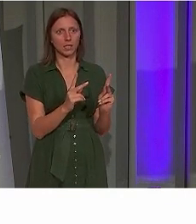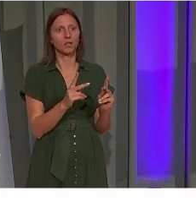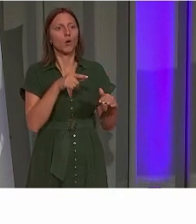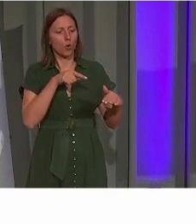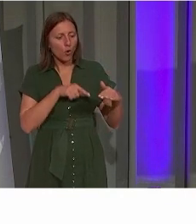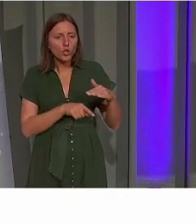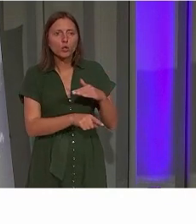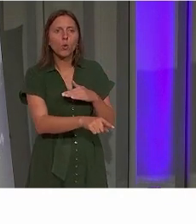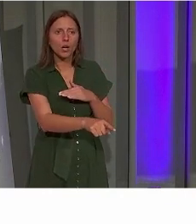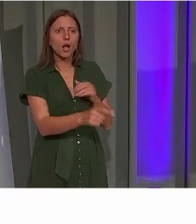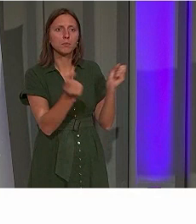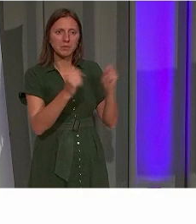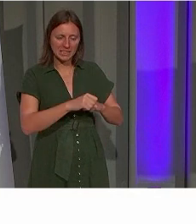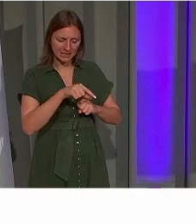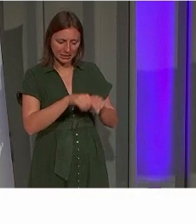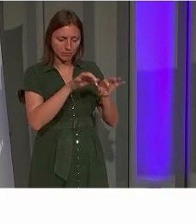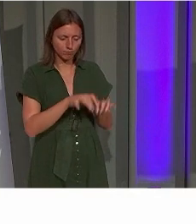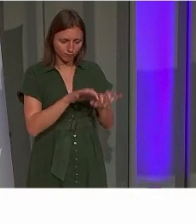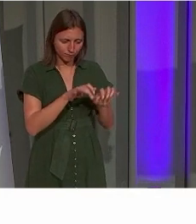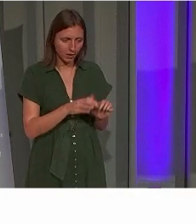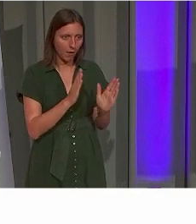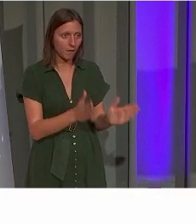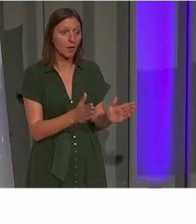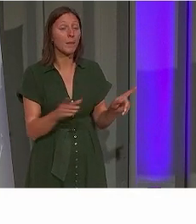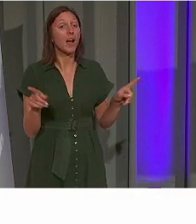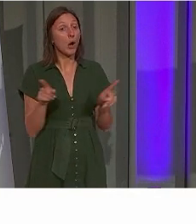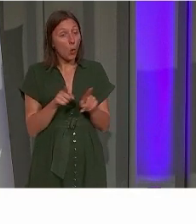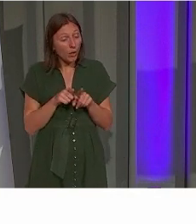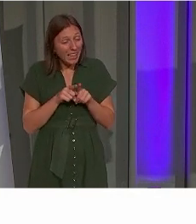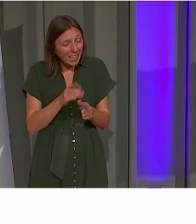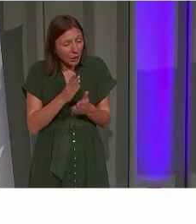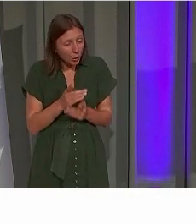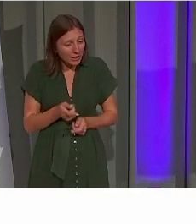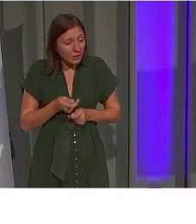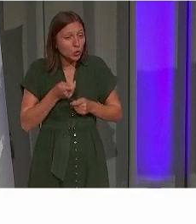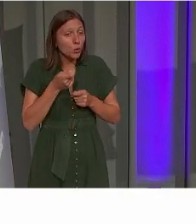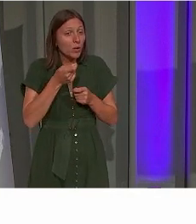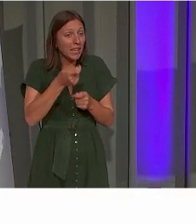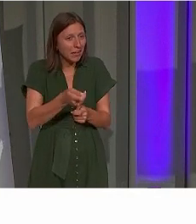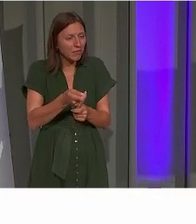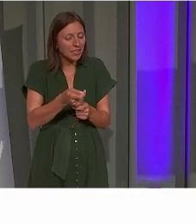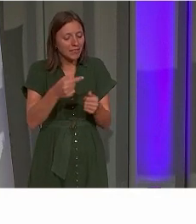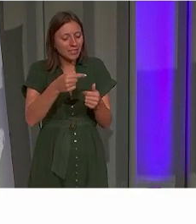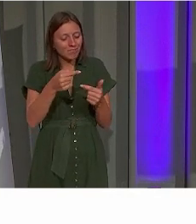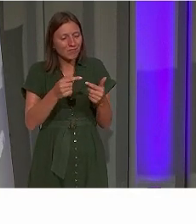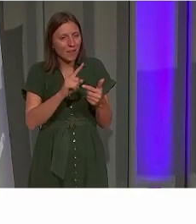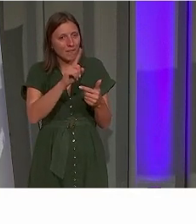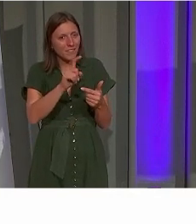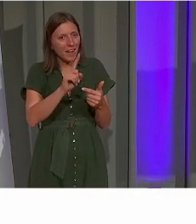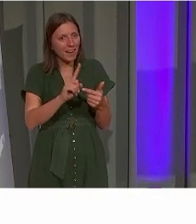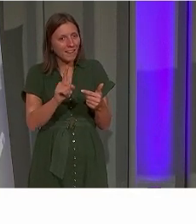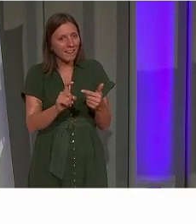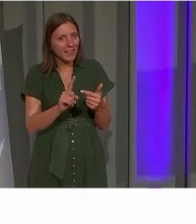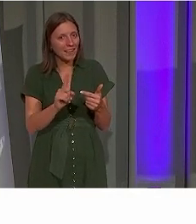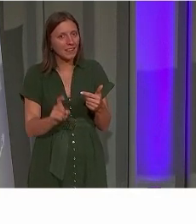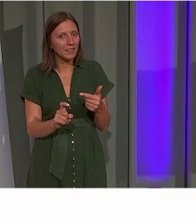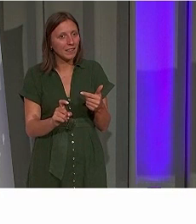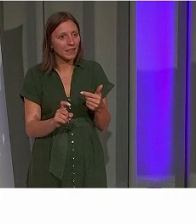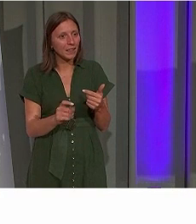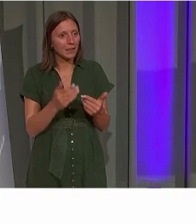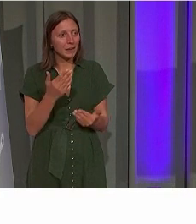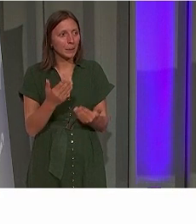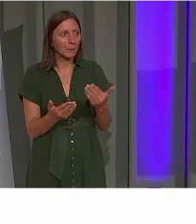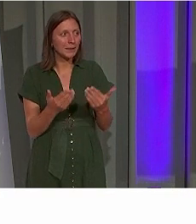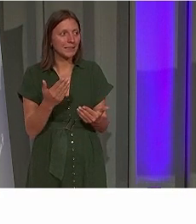notes. First, we worked with the passage. Then we said, well, we still have